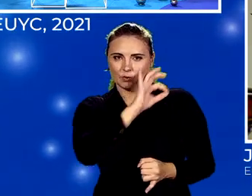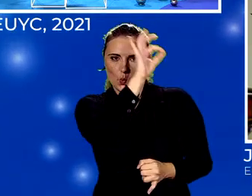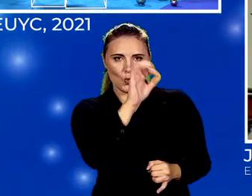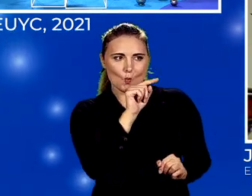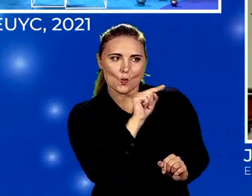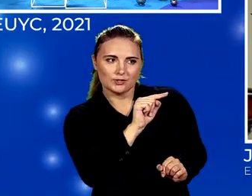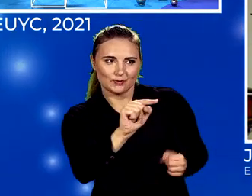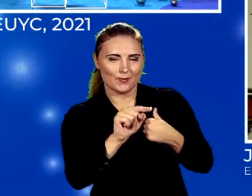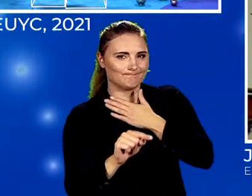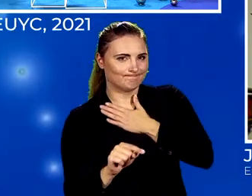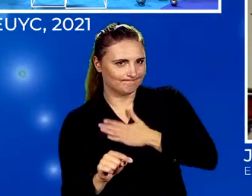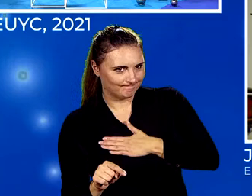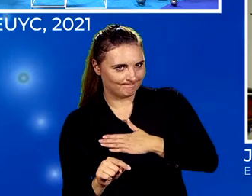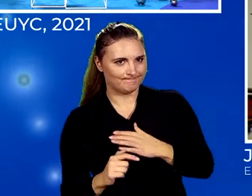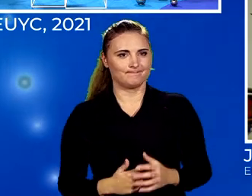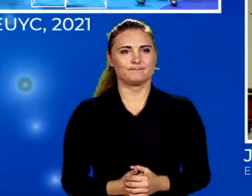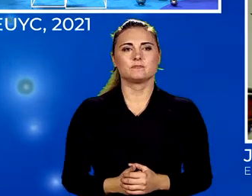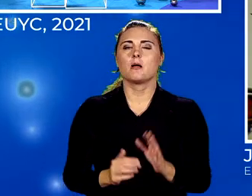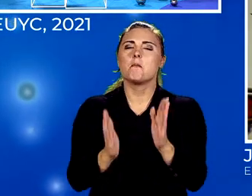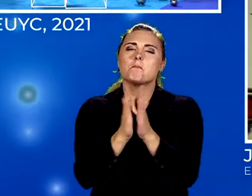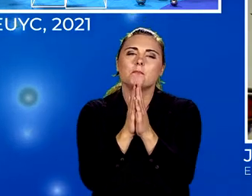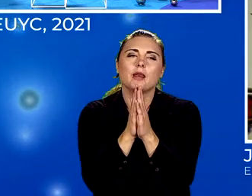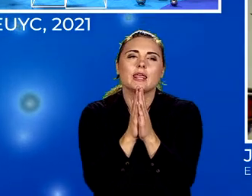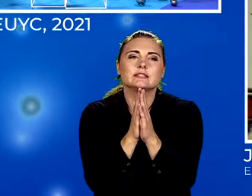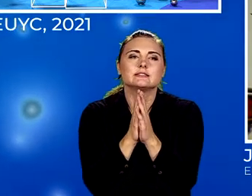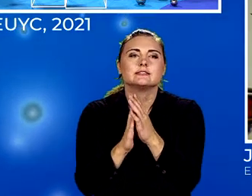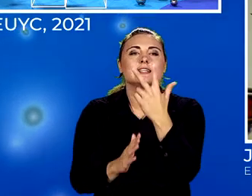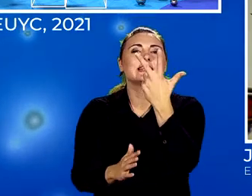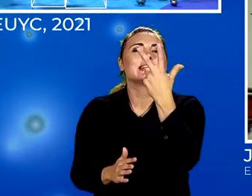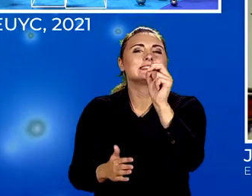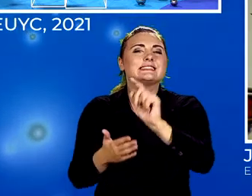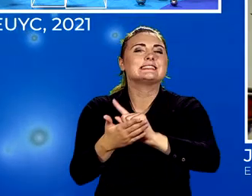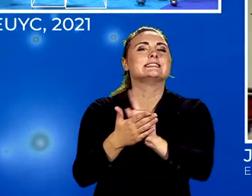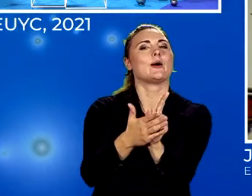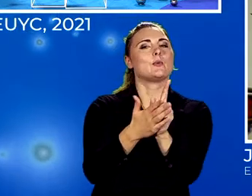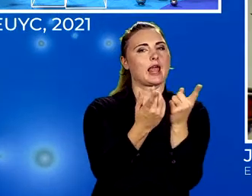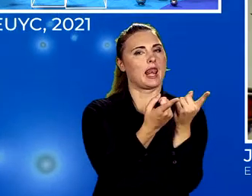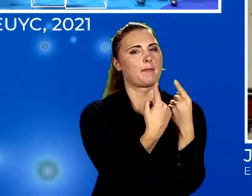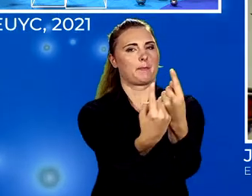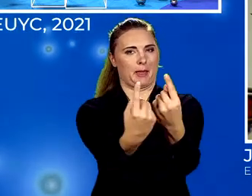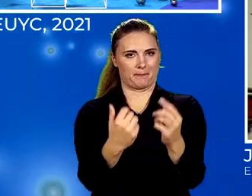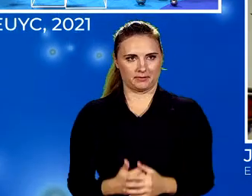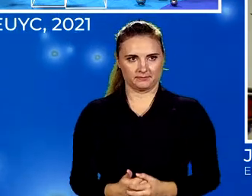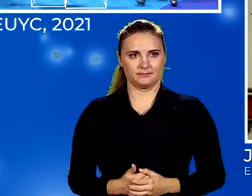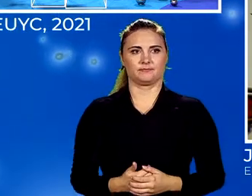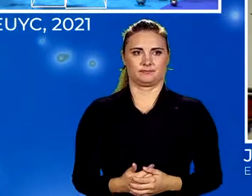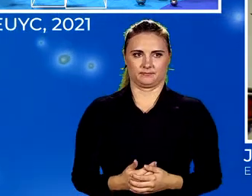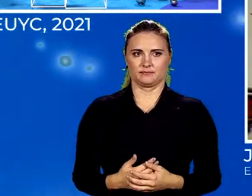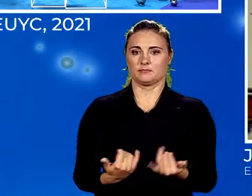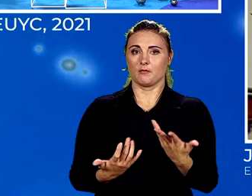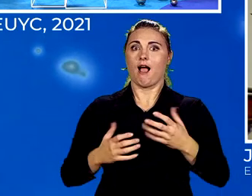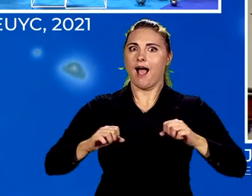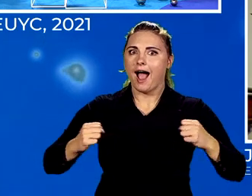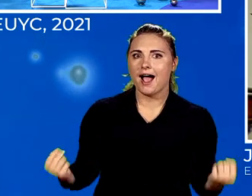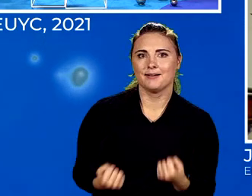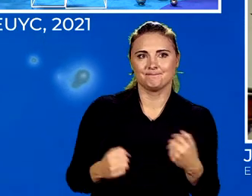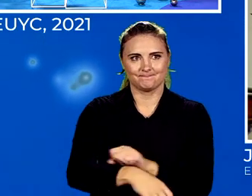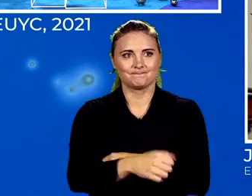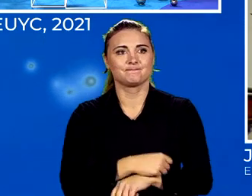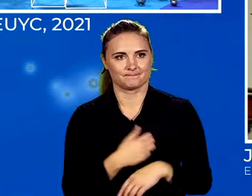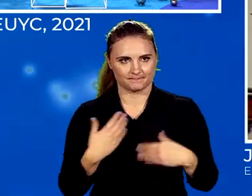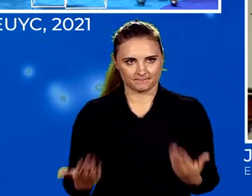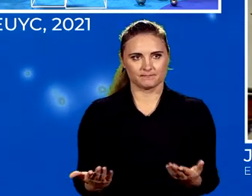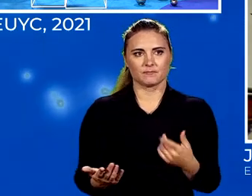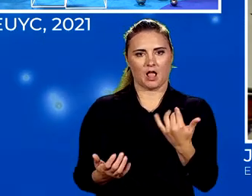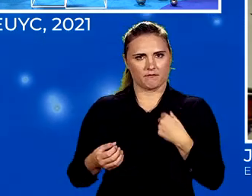have more than around 30 seconds. In this youth dialogue, we want to speak about actions. We want to speak about policy recommendations, but we also want to speak about